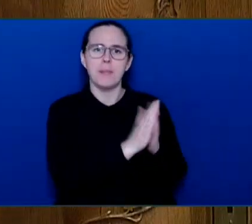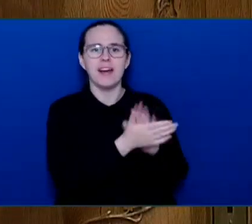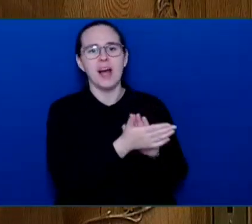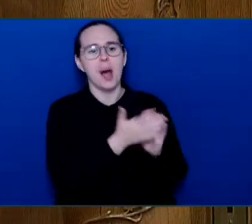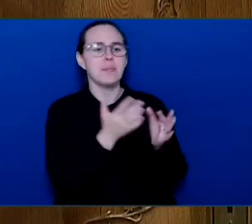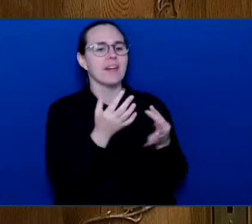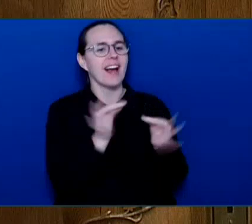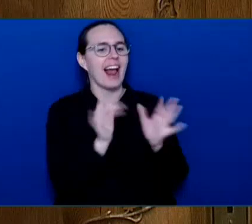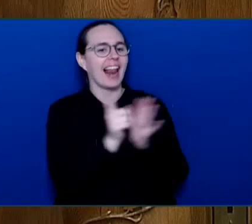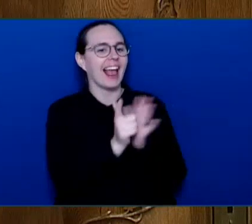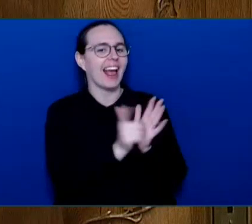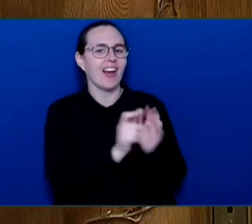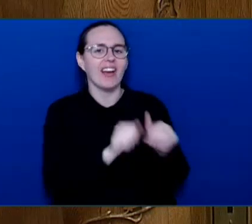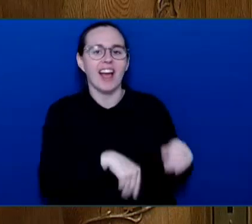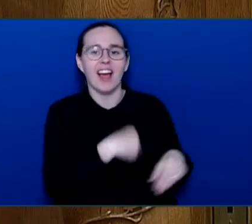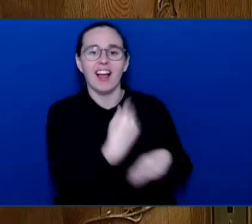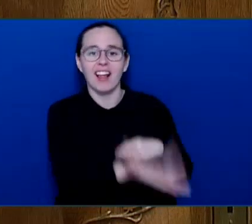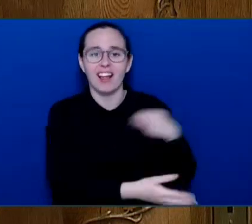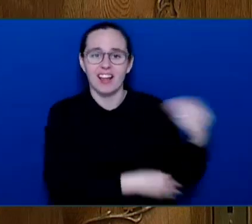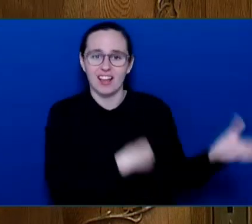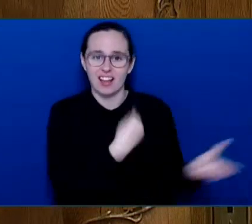Minister of Mental Health and Addictions.